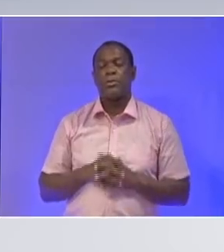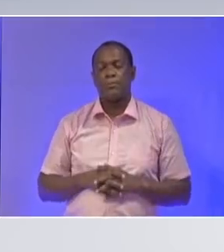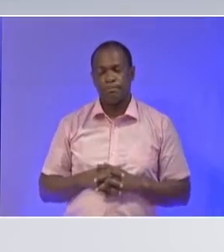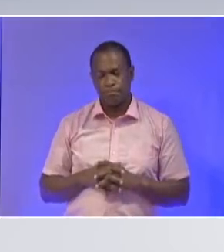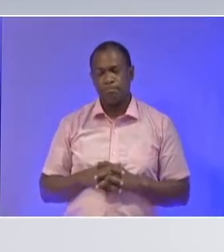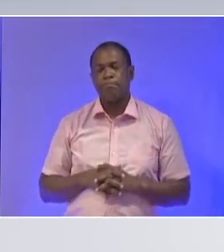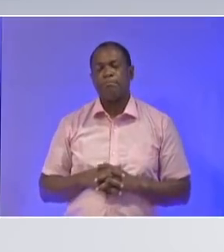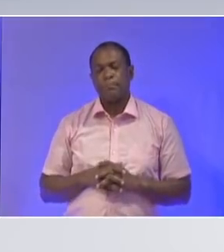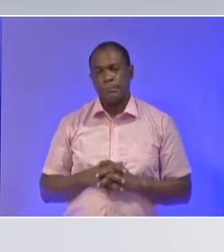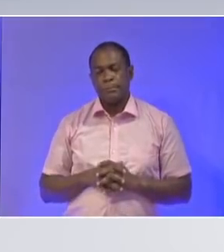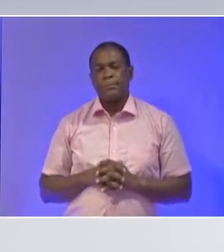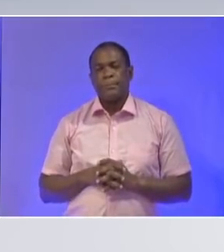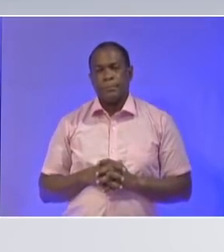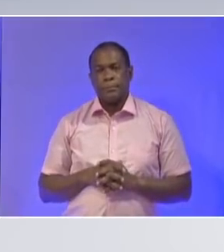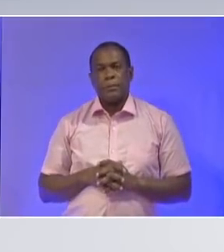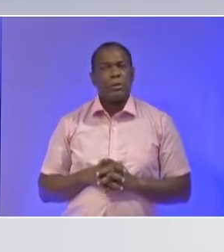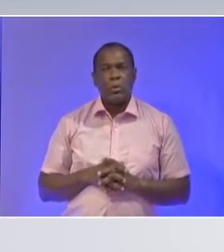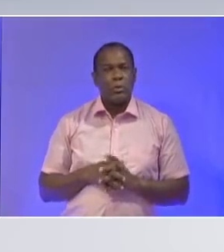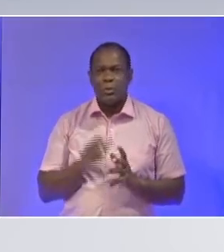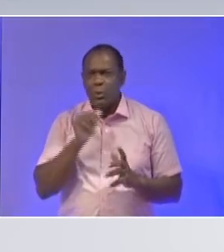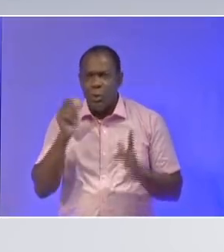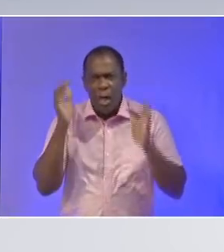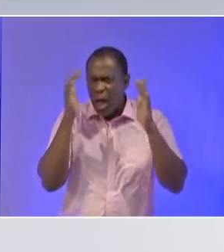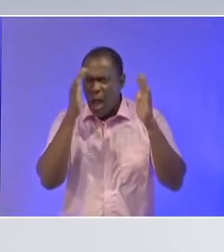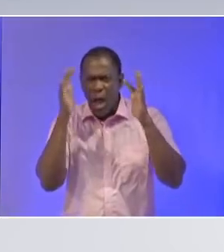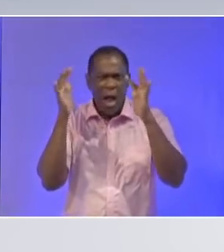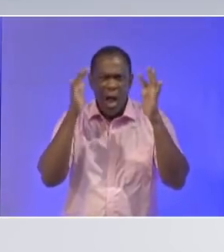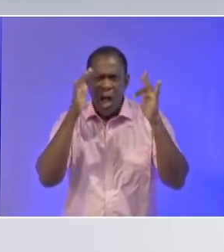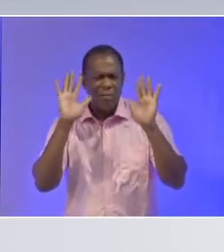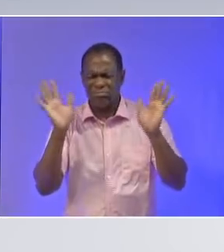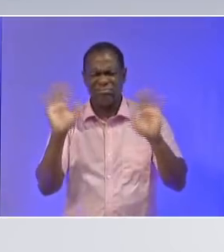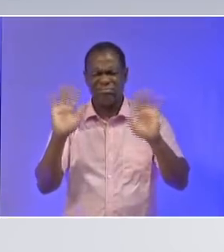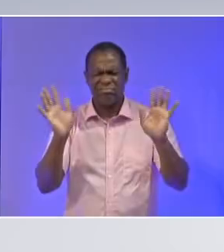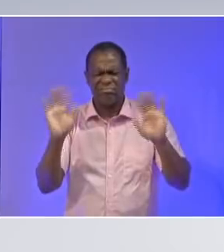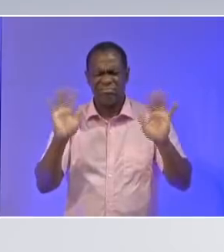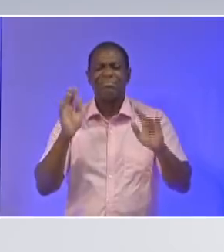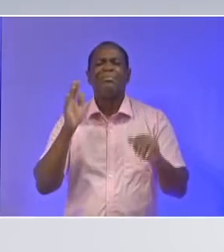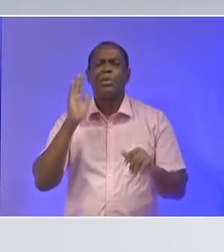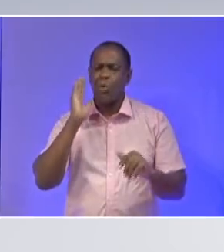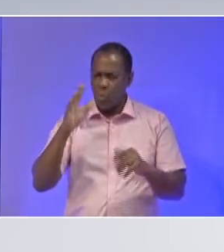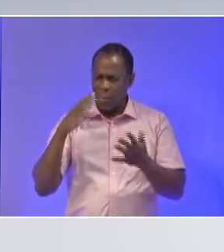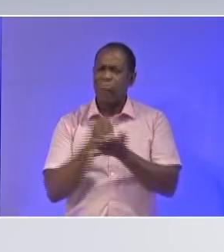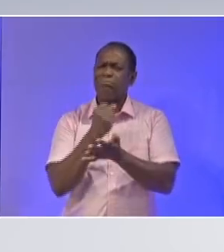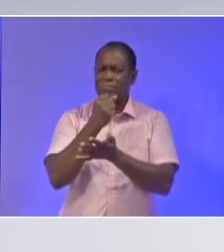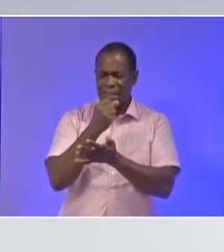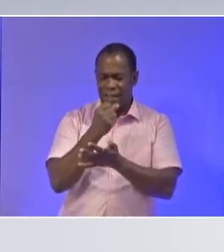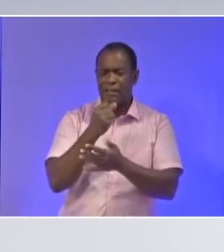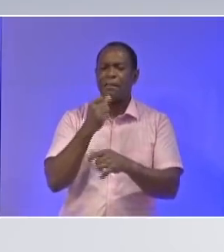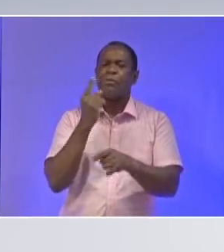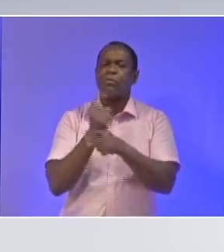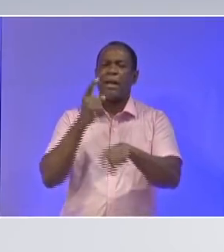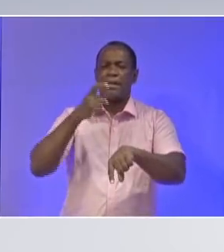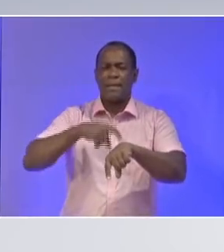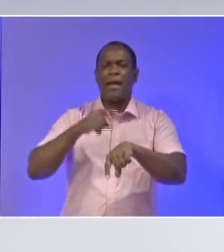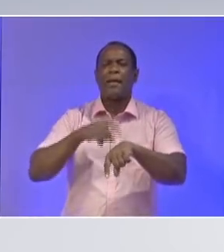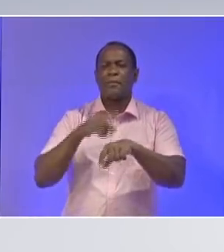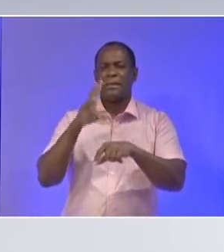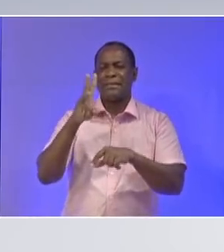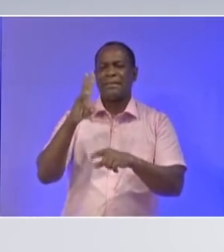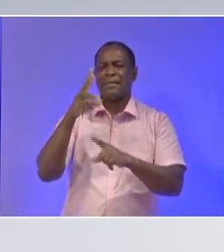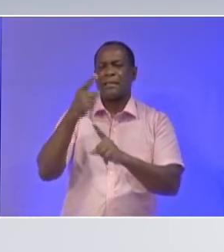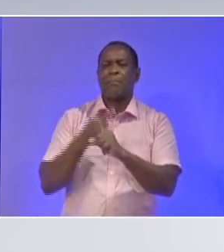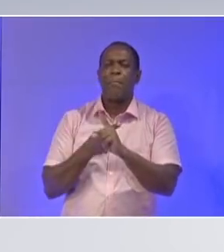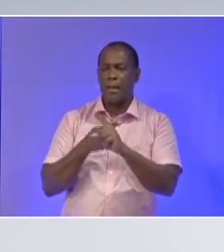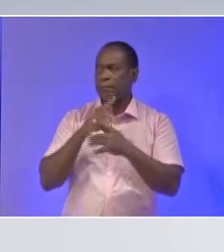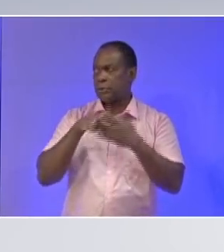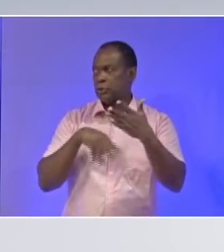Pfizer. So there's no need to worry. You will be boosted according to that 6-month schedule, which